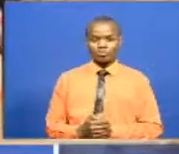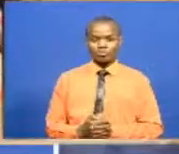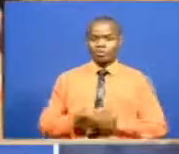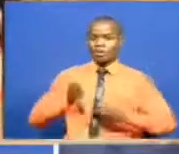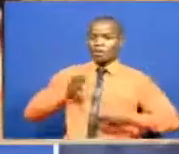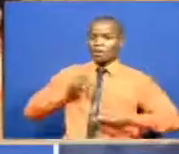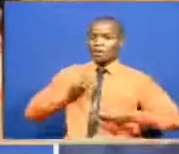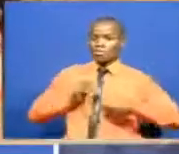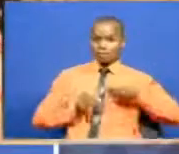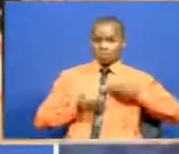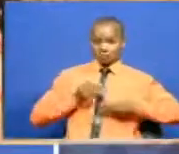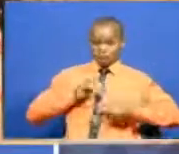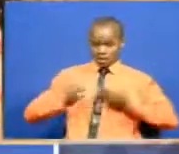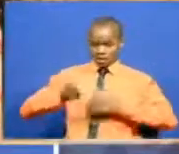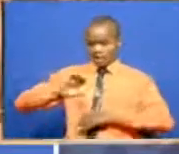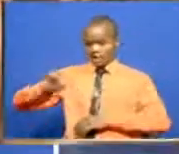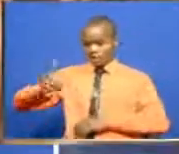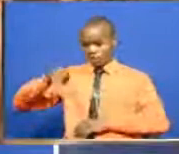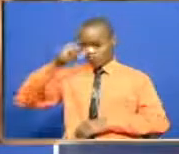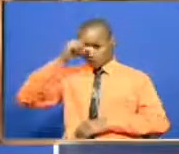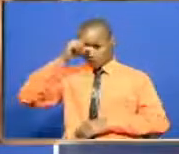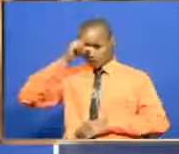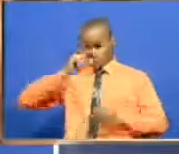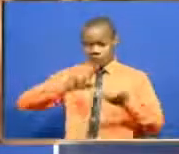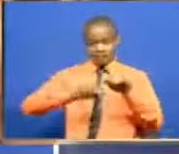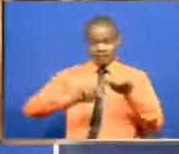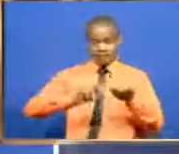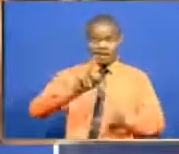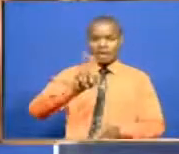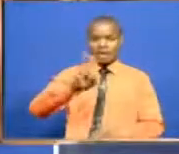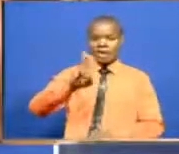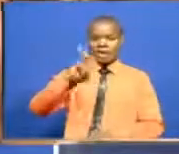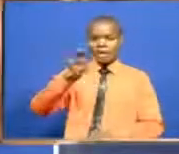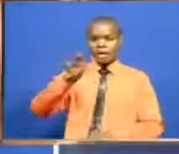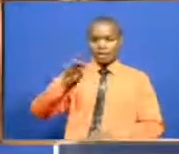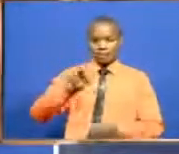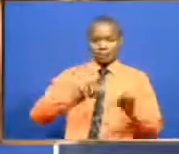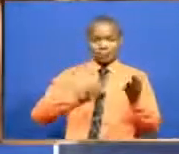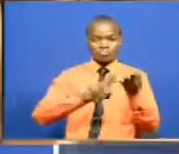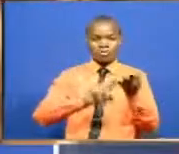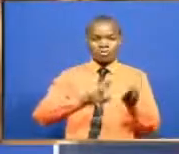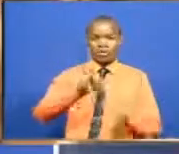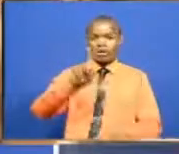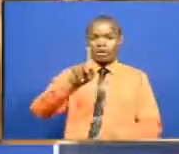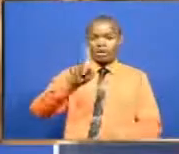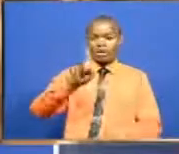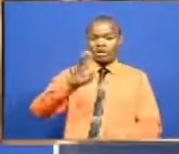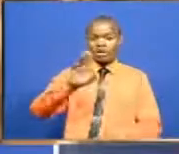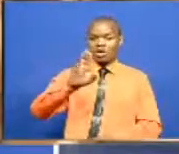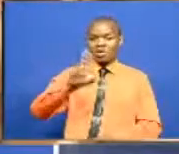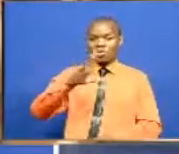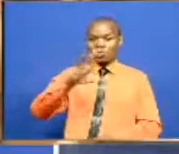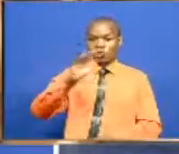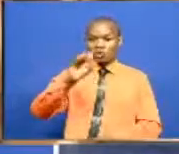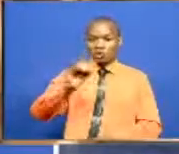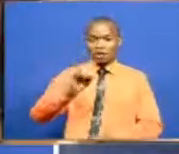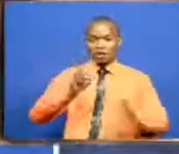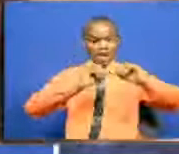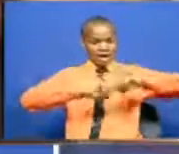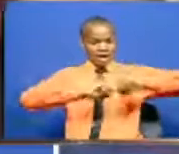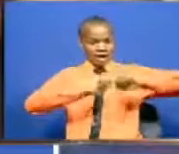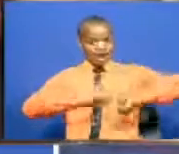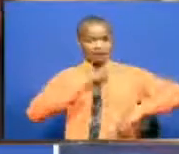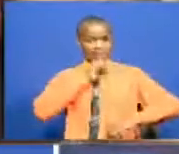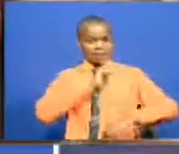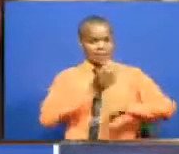Busia County Government, Kenya Union of Clinical Officers and the Kenya National Union of Nurses reached an agreement to restore services and